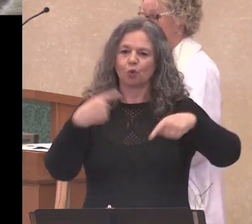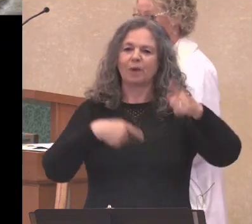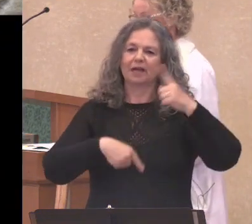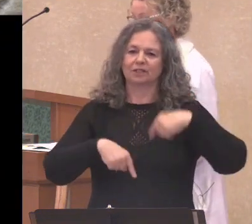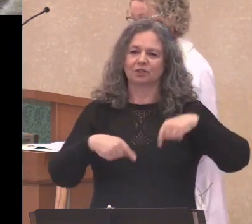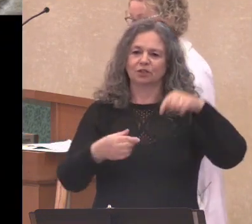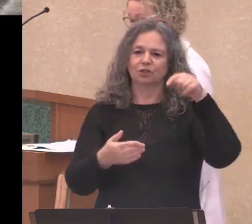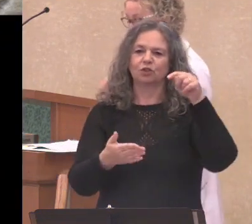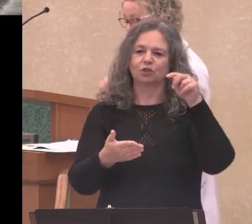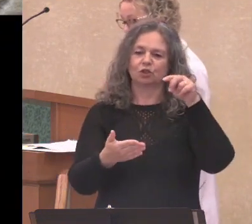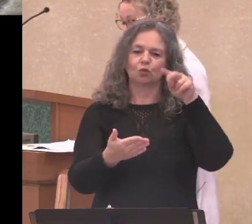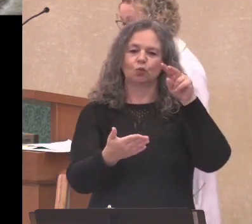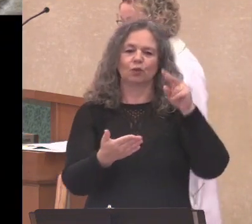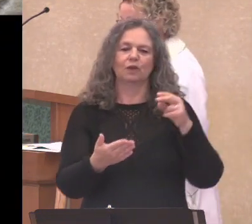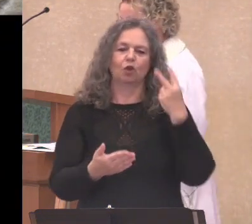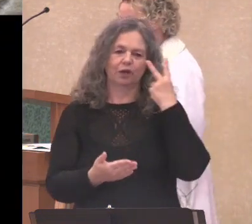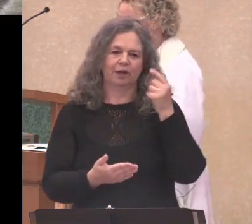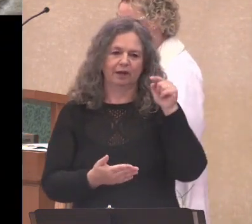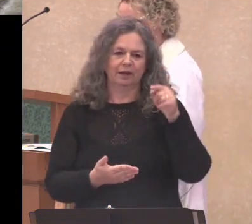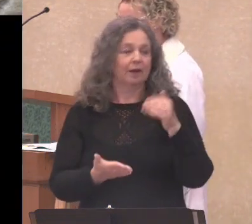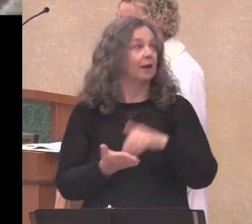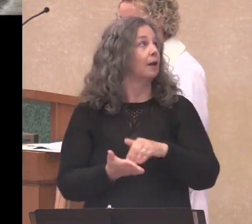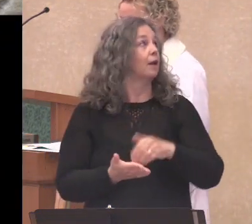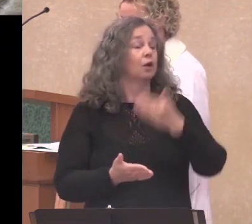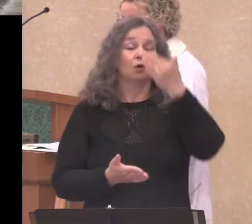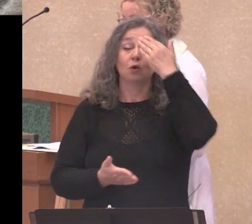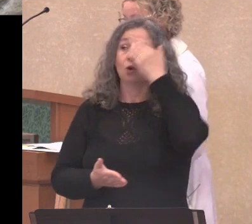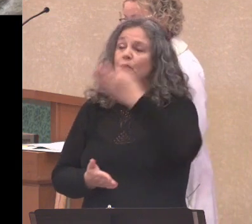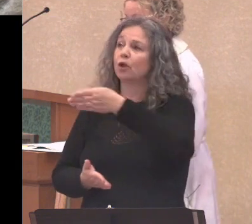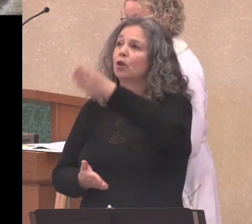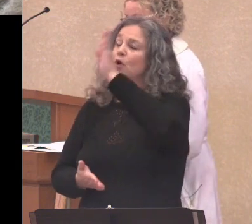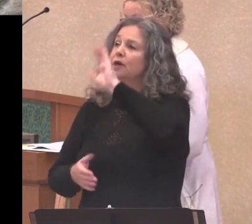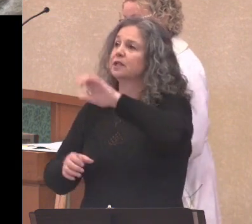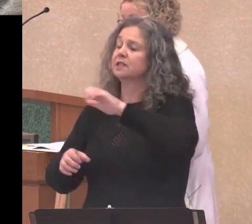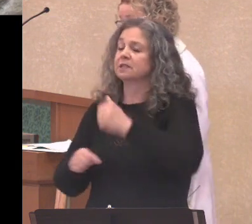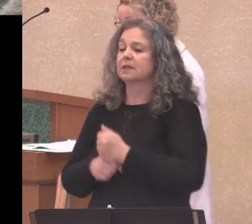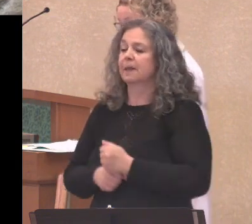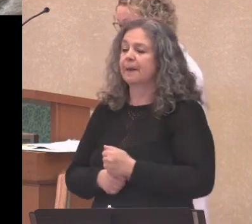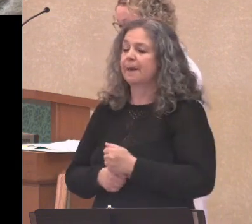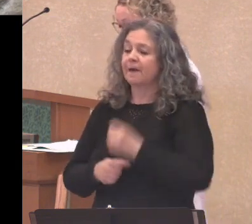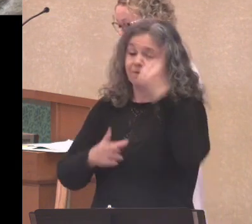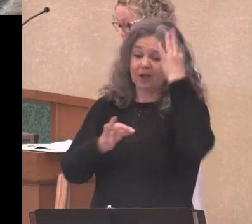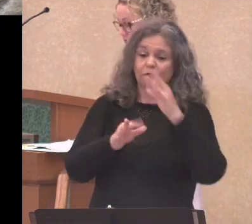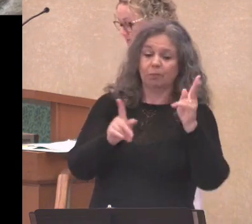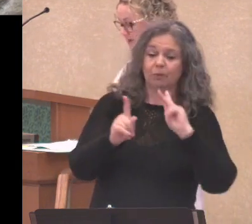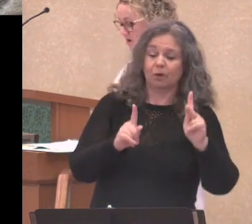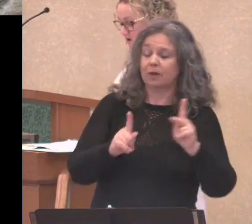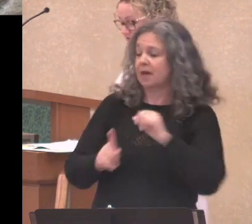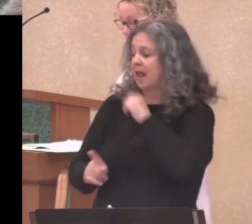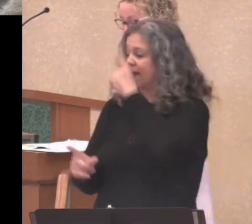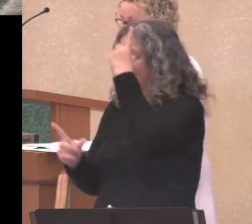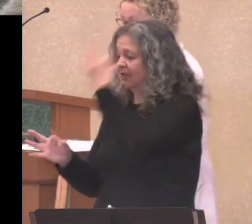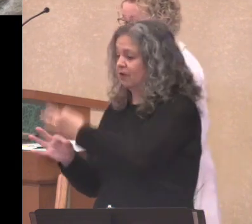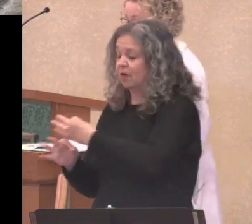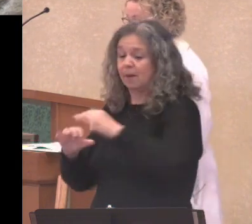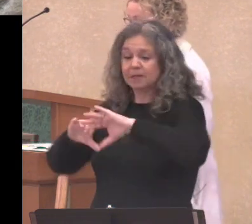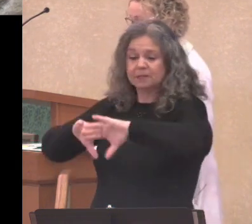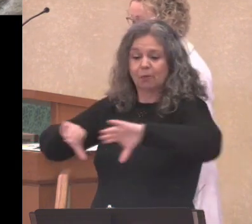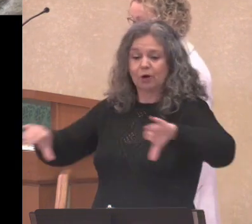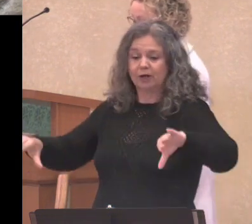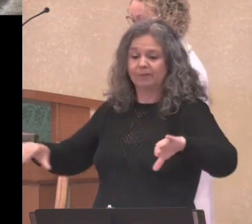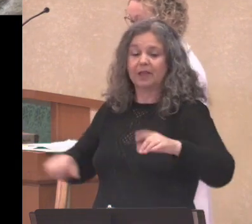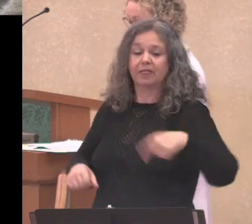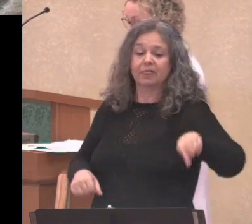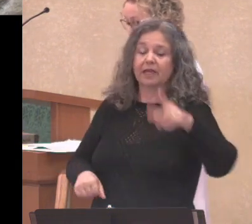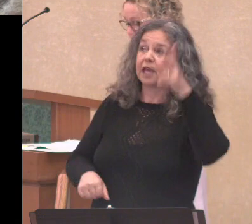again. "But know that the Lord has set apart the faithful for himself. The Lord hears when I call to him. When you